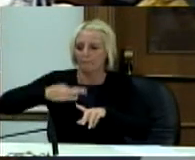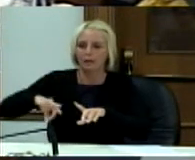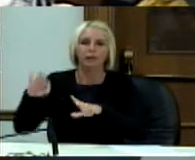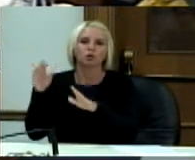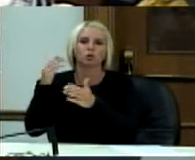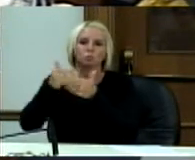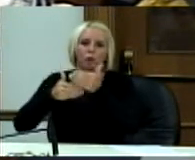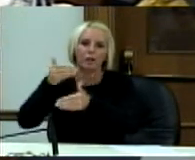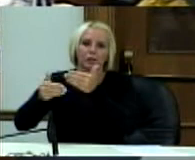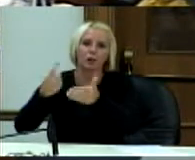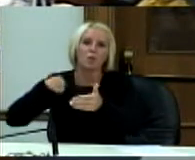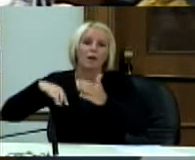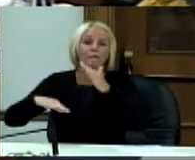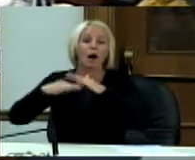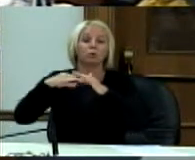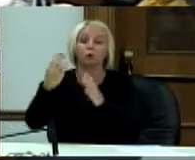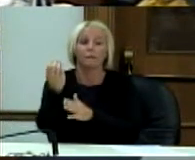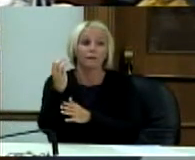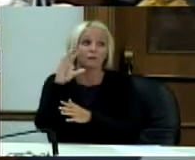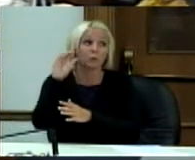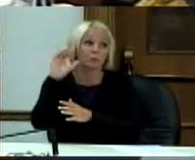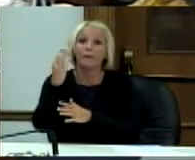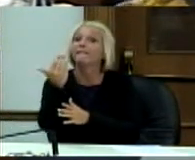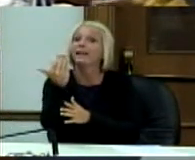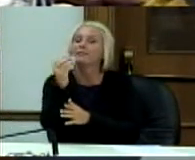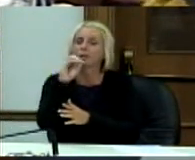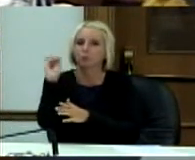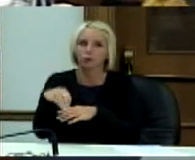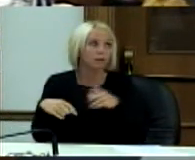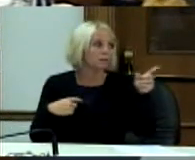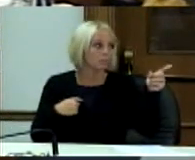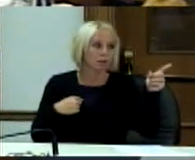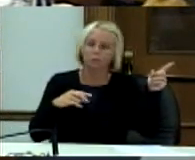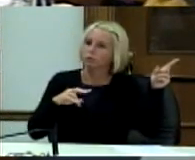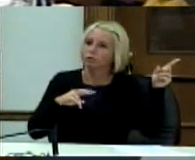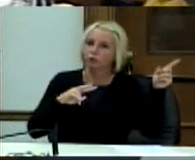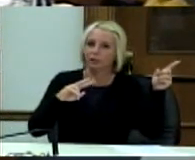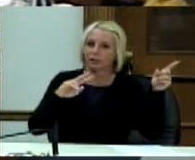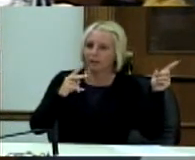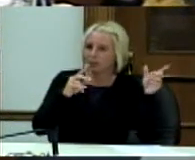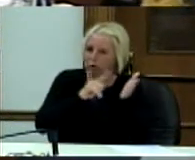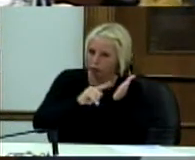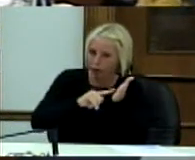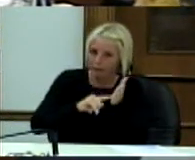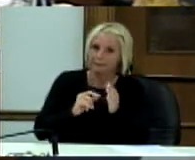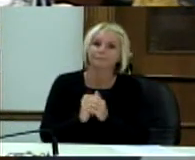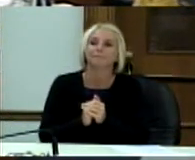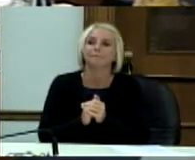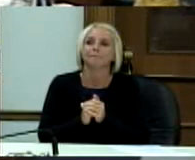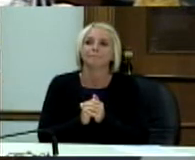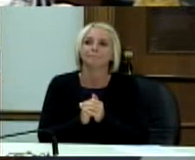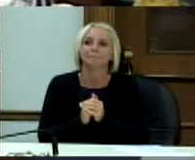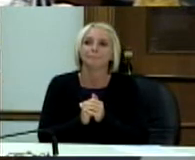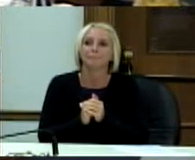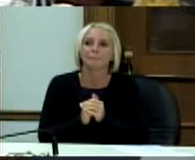did, and we have up to 15%. Just double checking my understanding. Thank you. You're welcome.